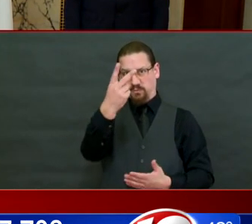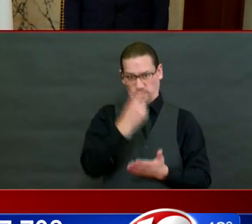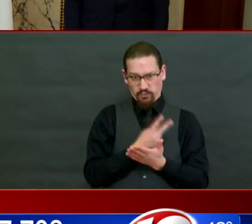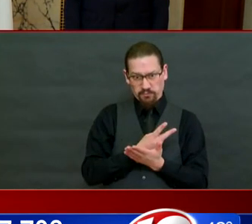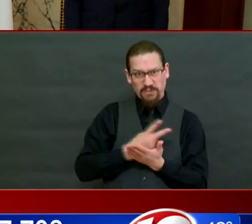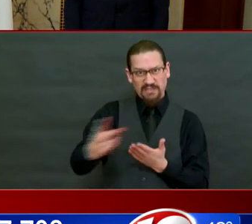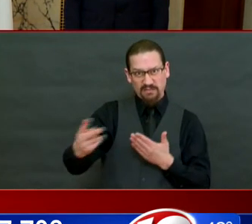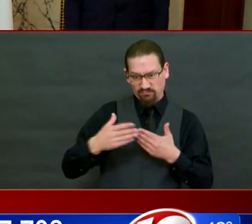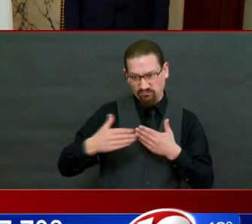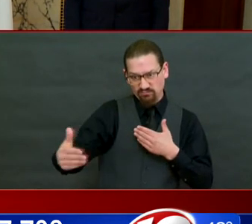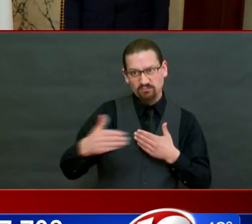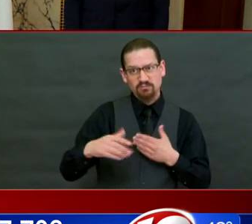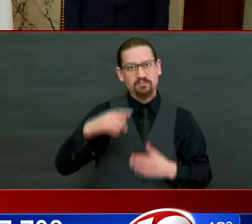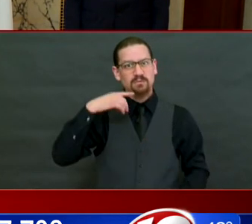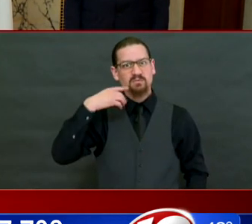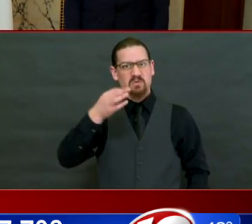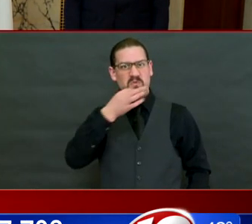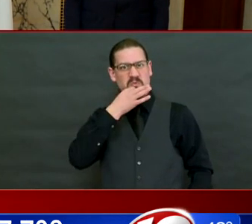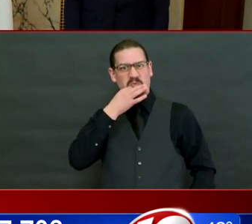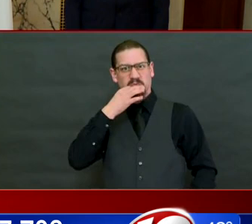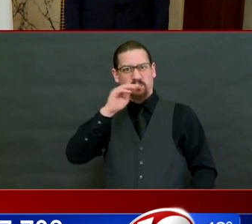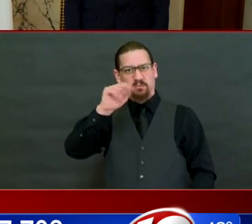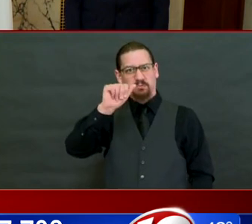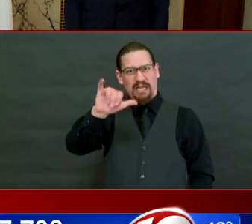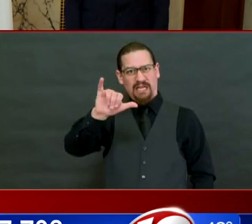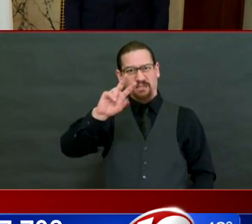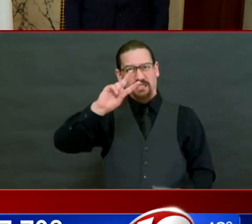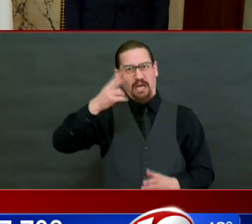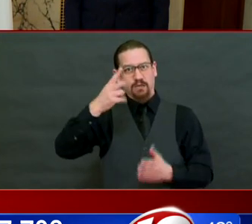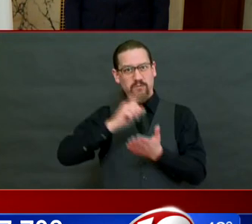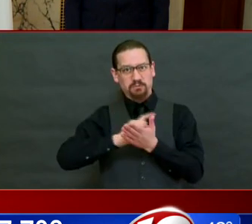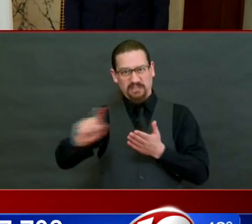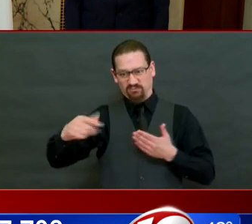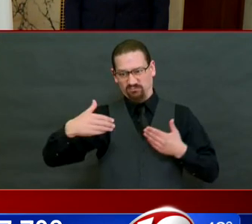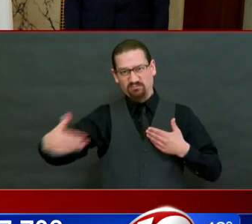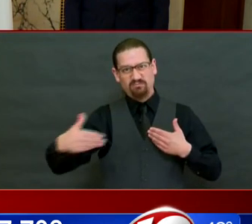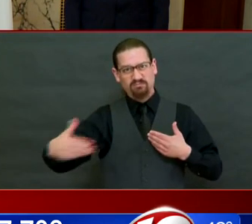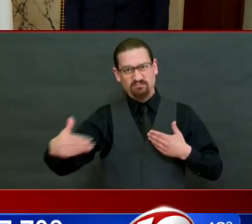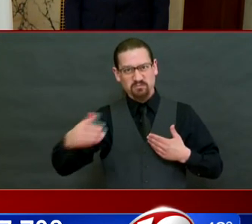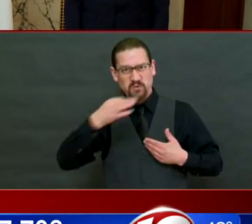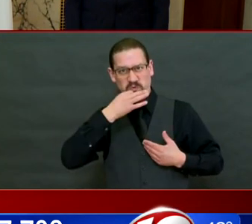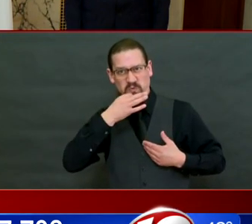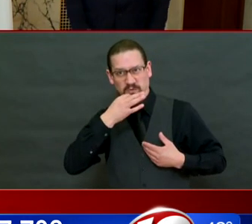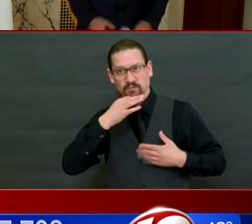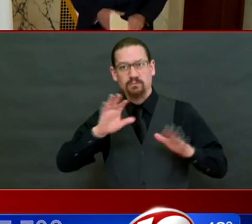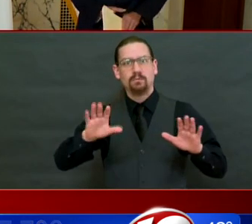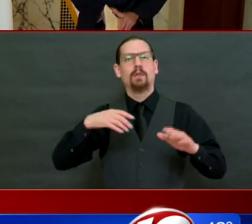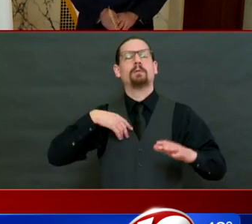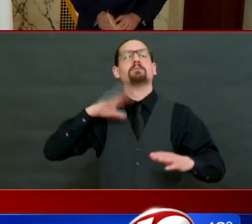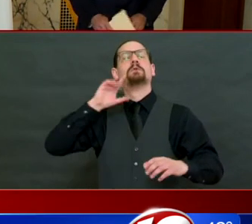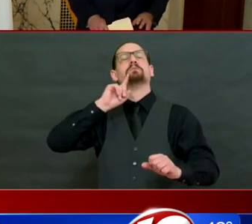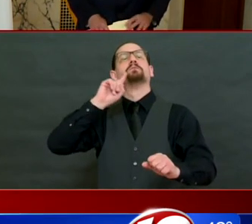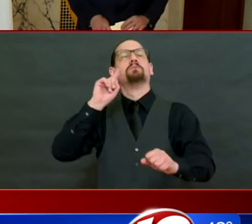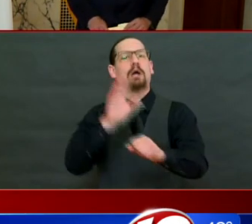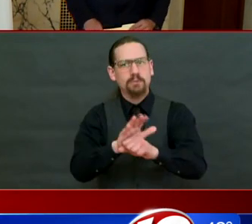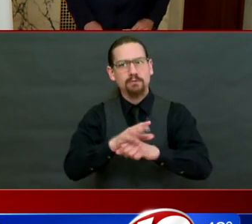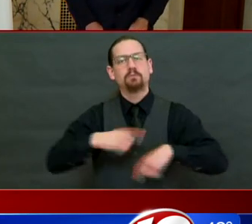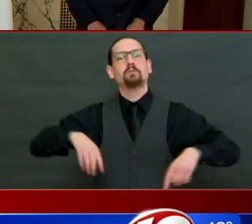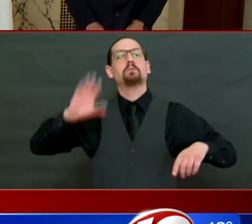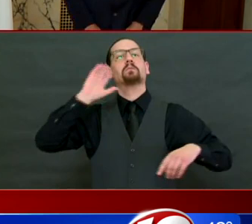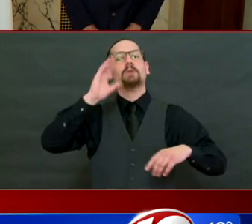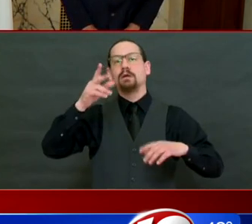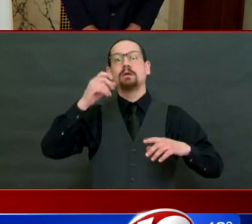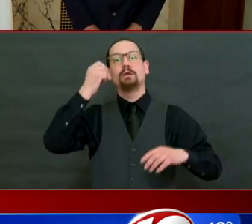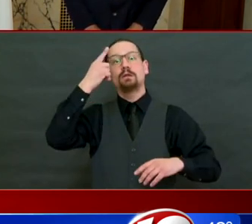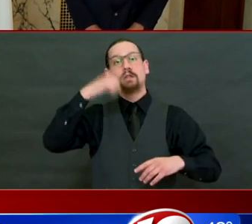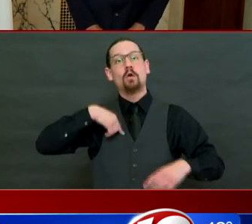other, every one of us. We're going to do whatever it takes as a state, as individuals, and as your leaders to make it so that on